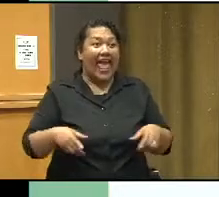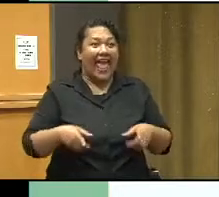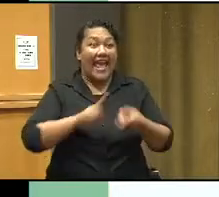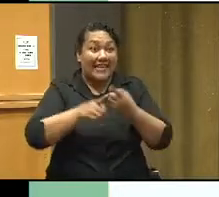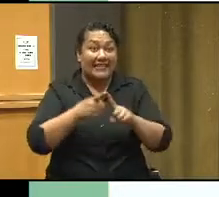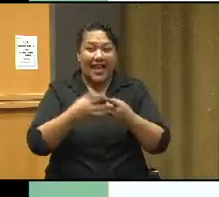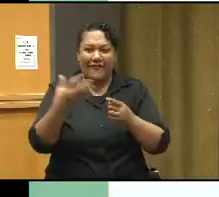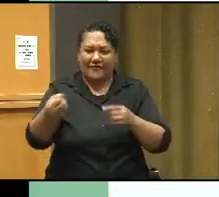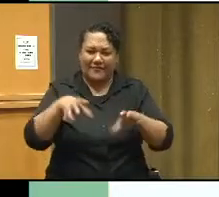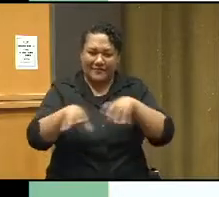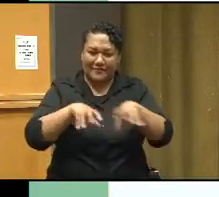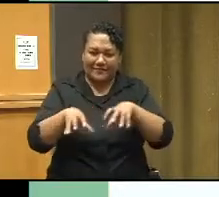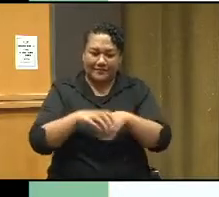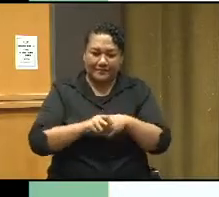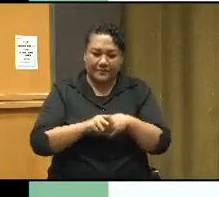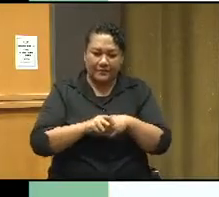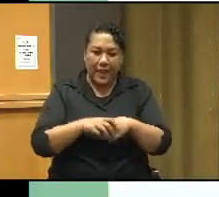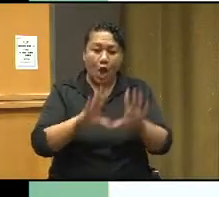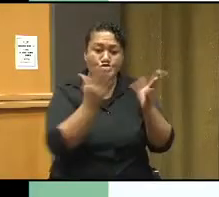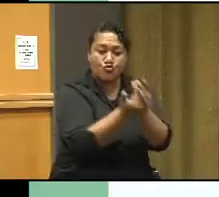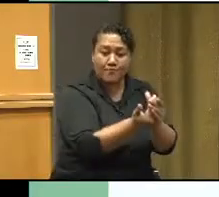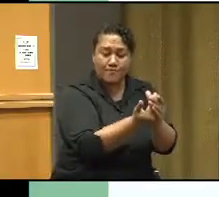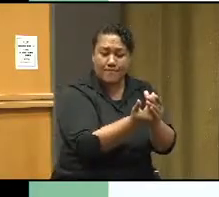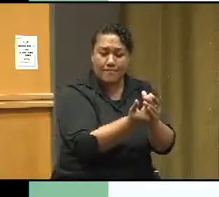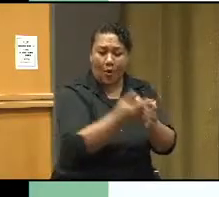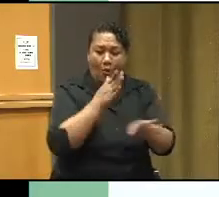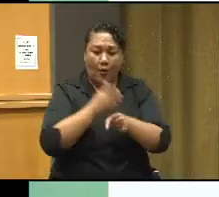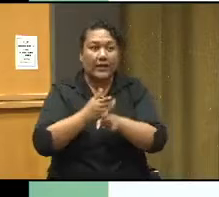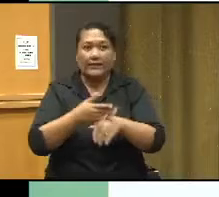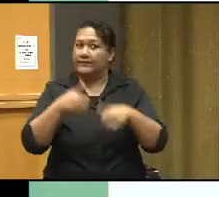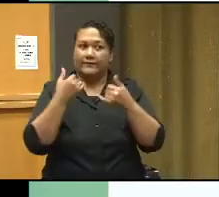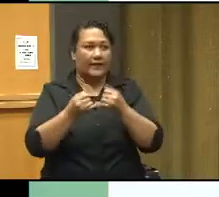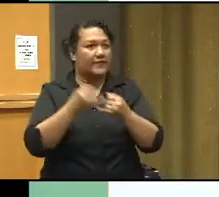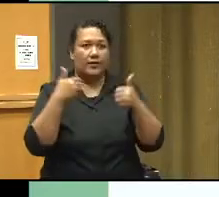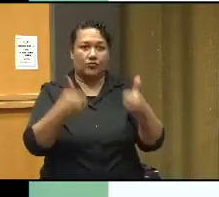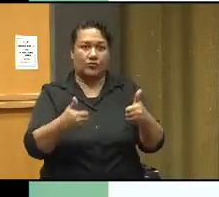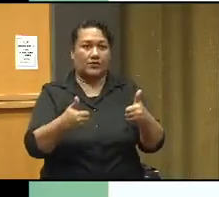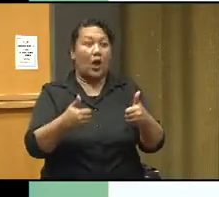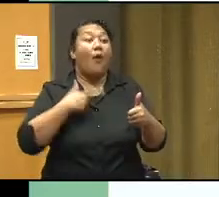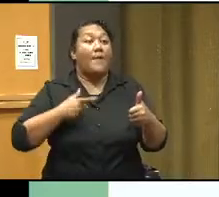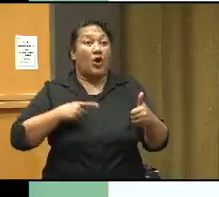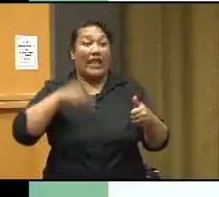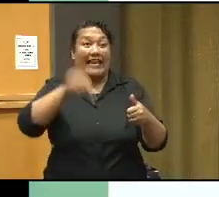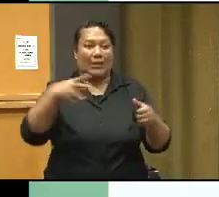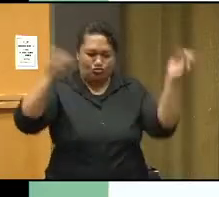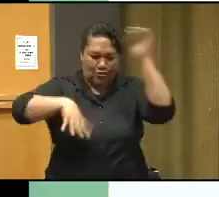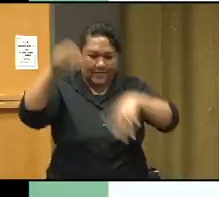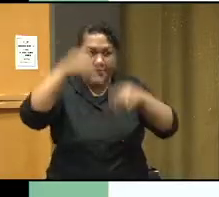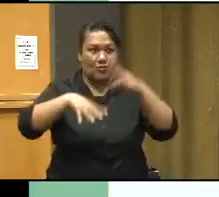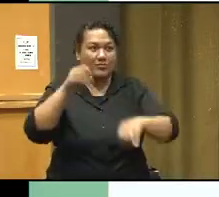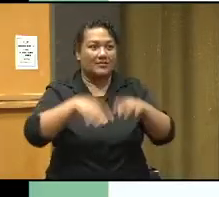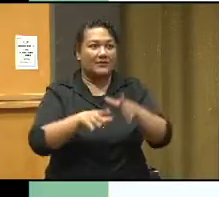that quite a bit. Group work is very important, because they have to learn, they have to contribute, and obviously most groups don't work